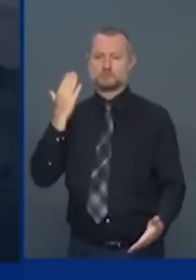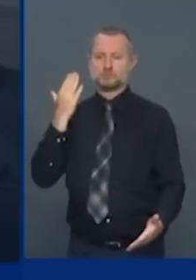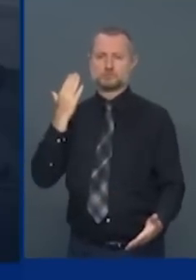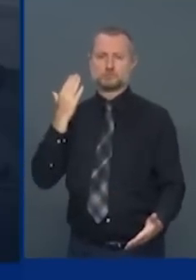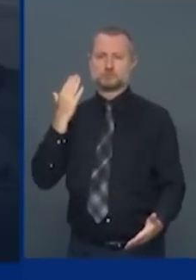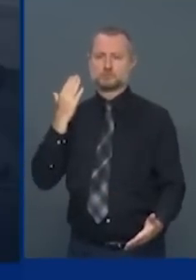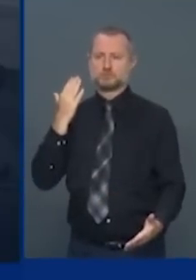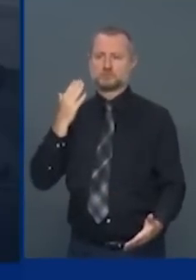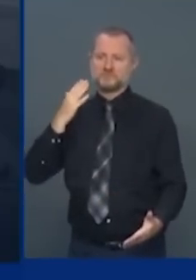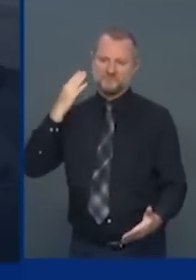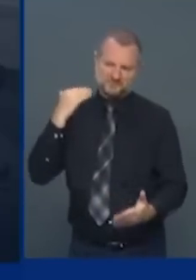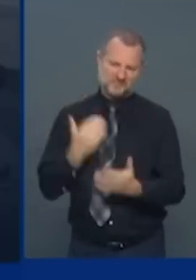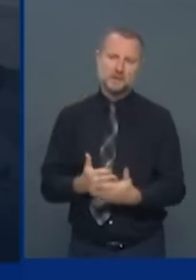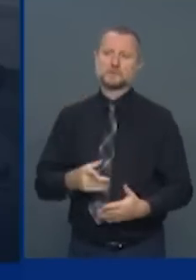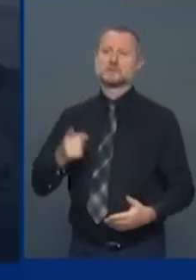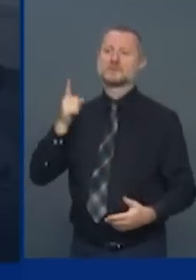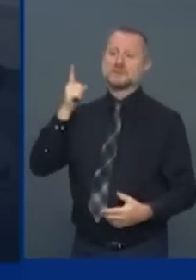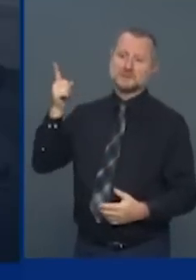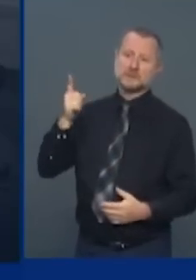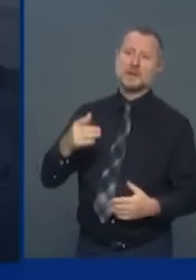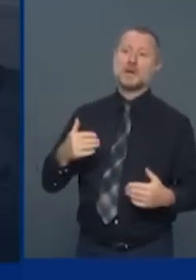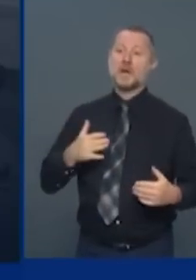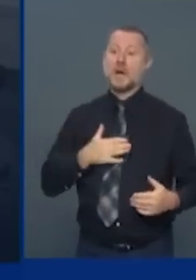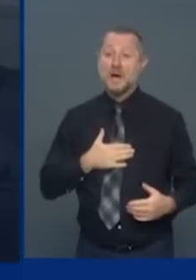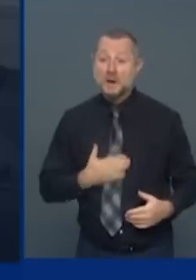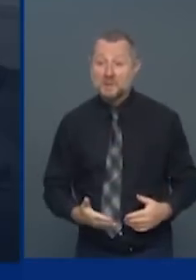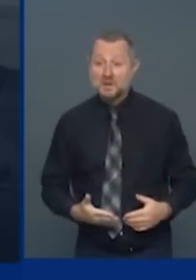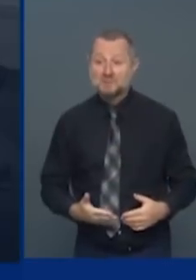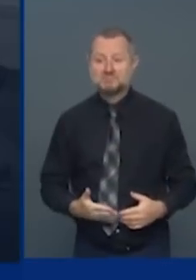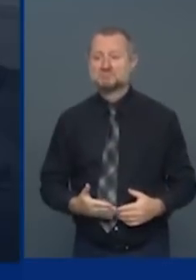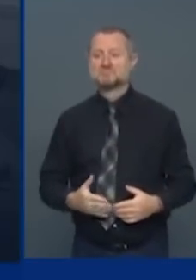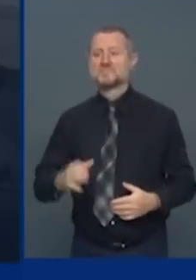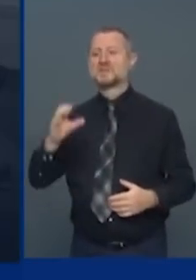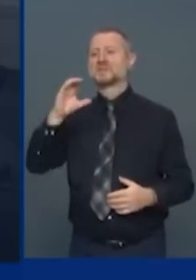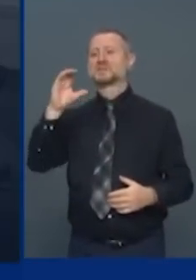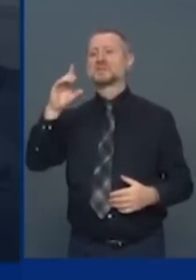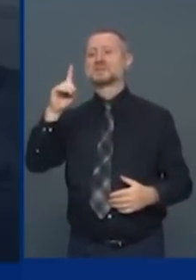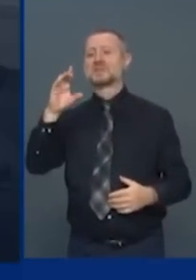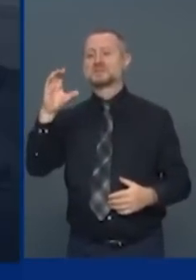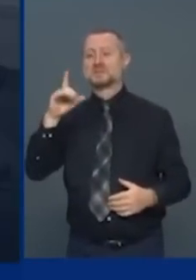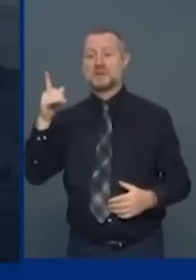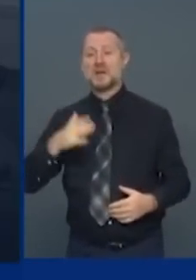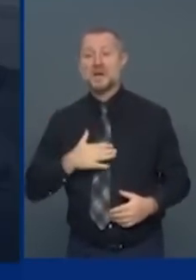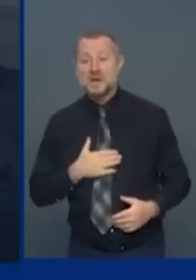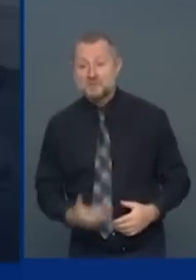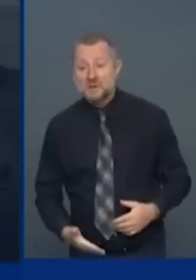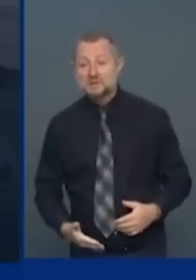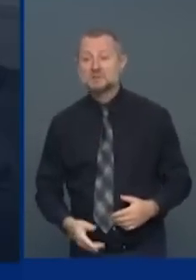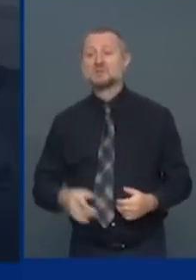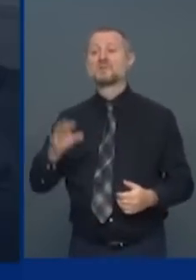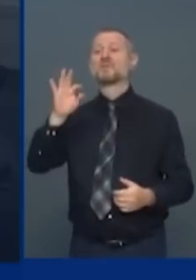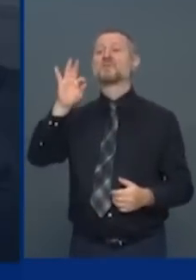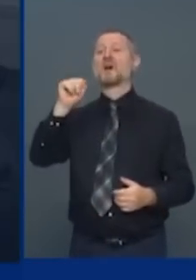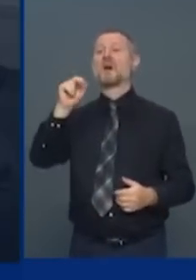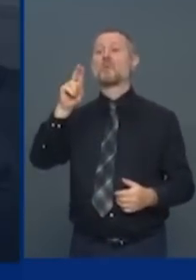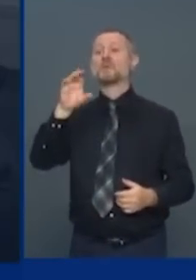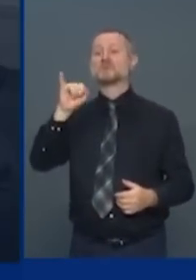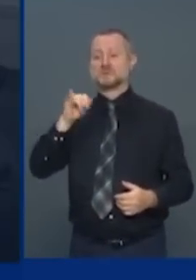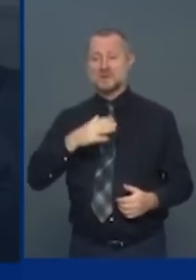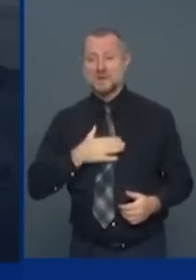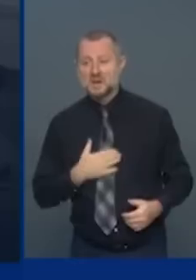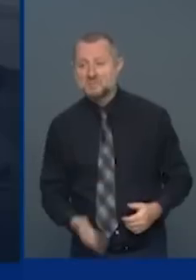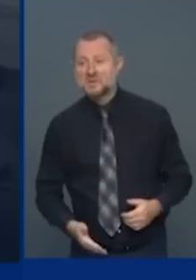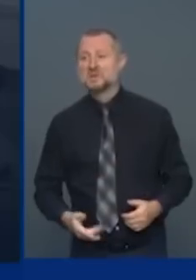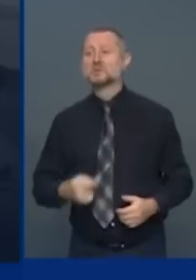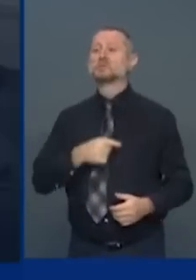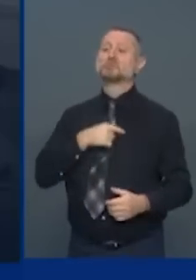a fact that he admitted, and the CDC admitted, and Fauci admitted. The China virus, the